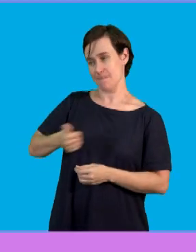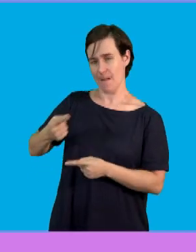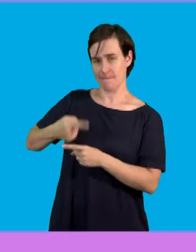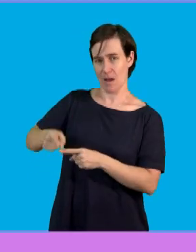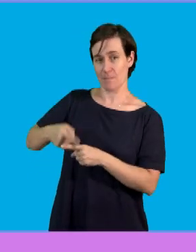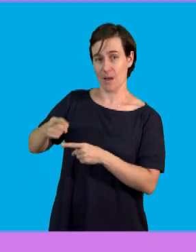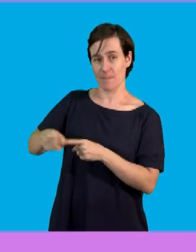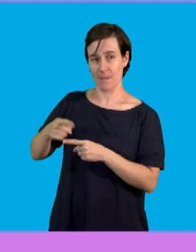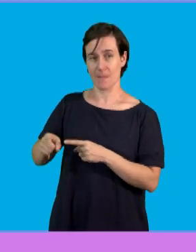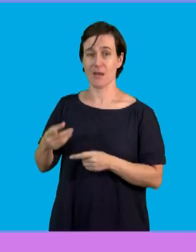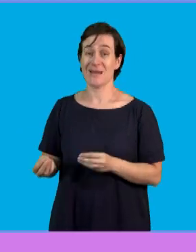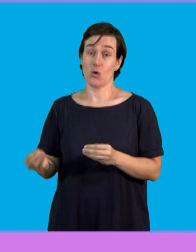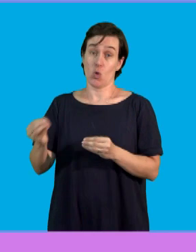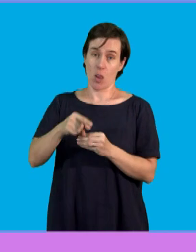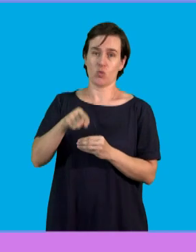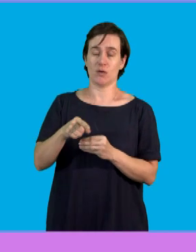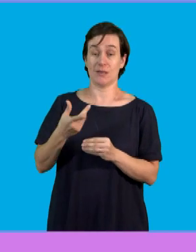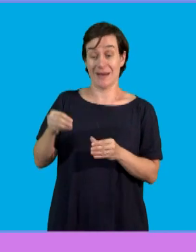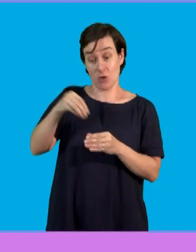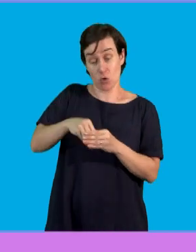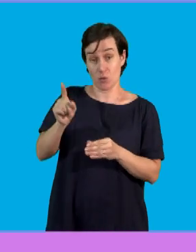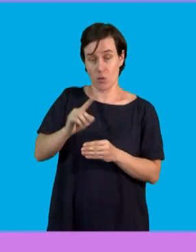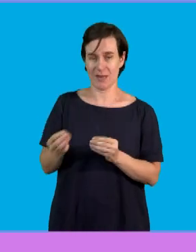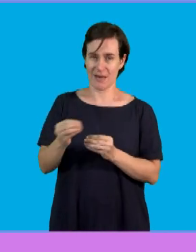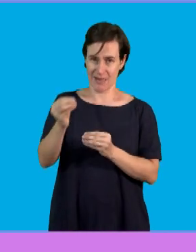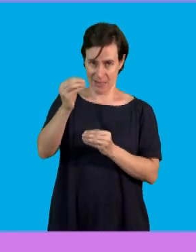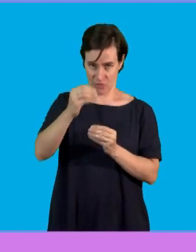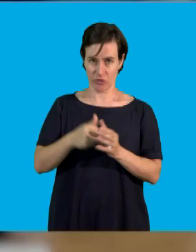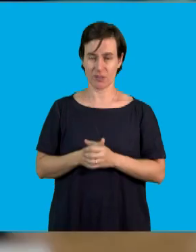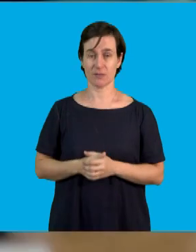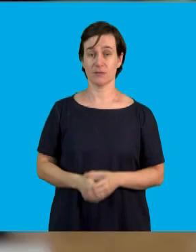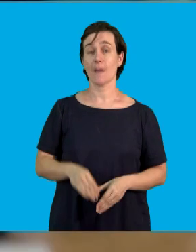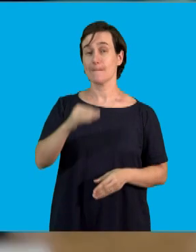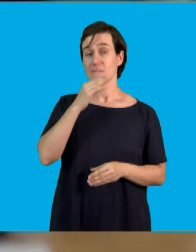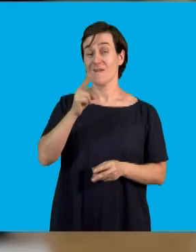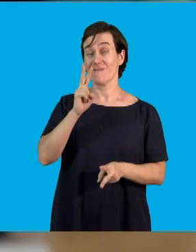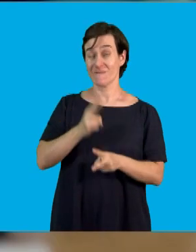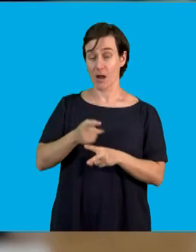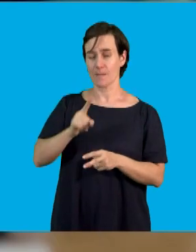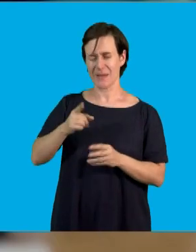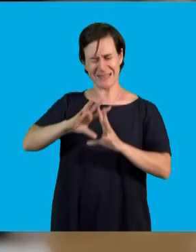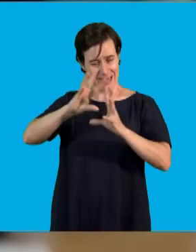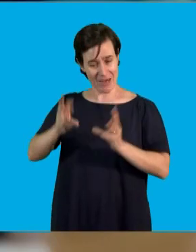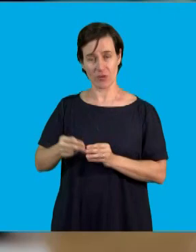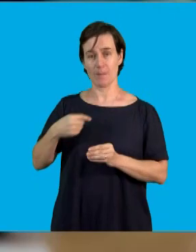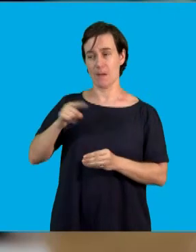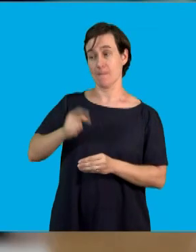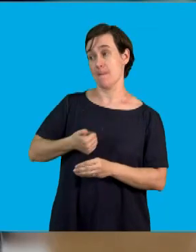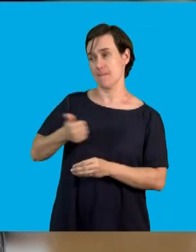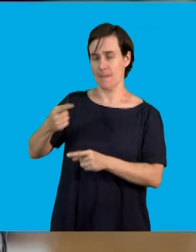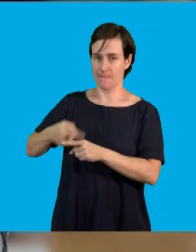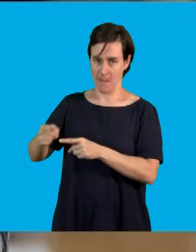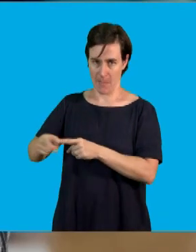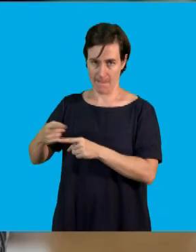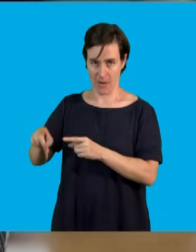back, including VAT. So meaning our final answer should take us to the total amount that will be paid back at the